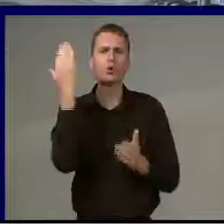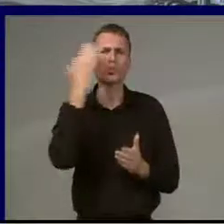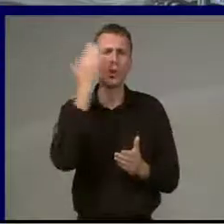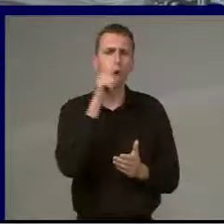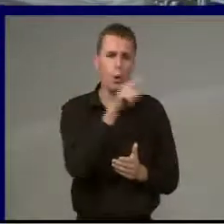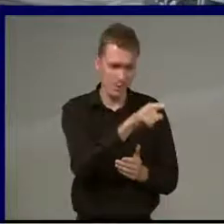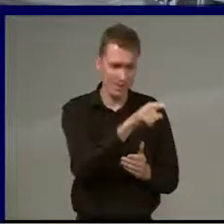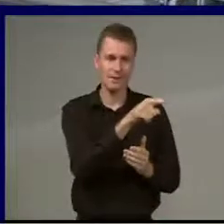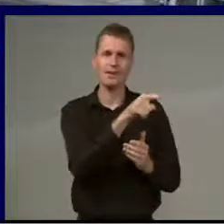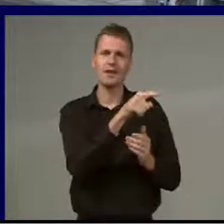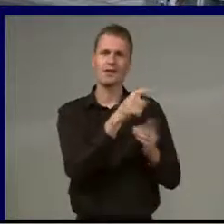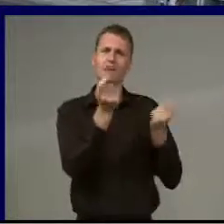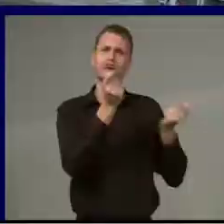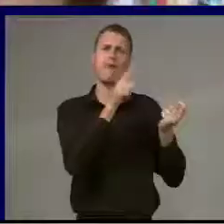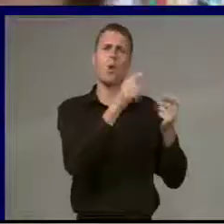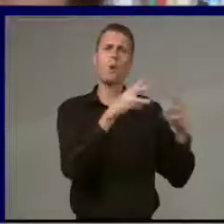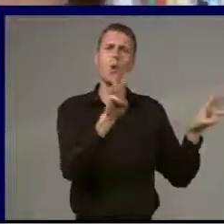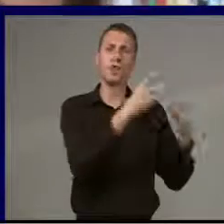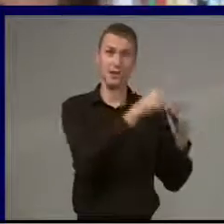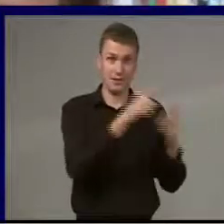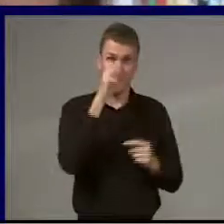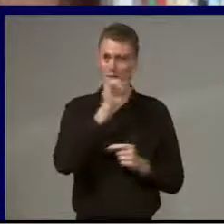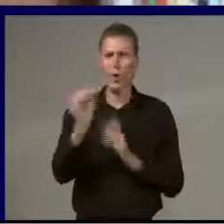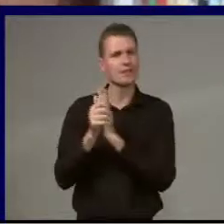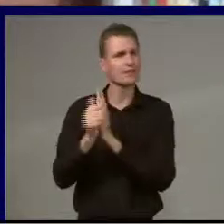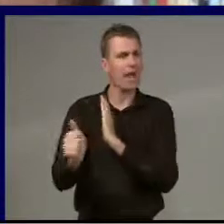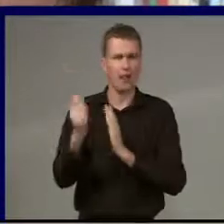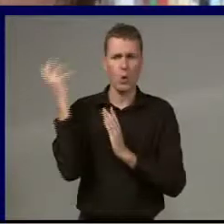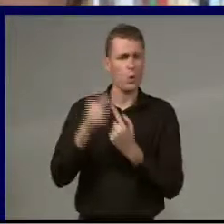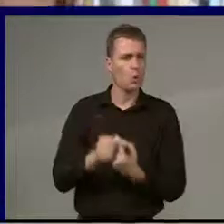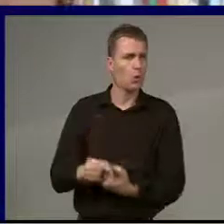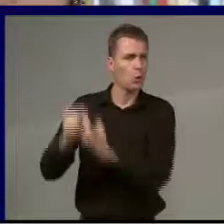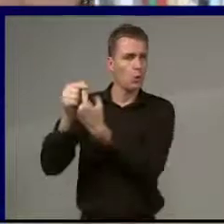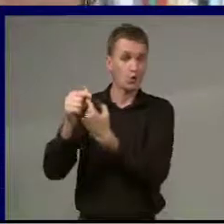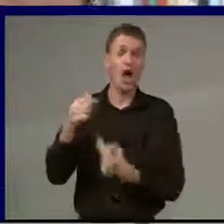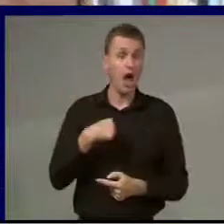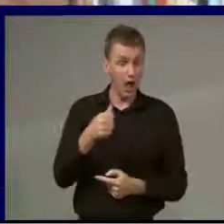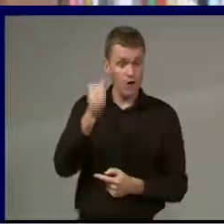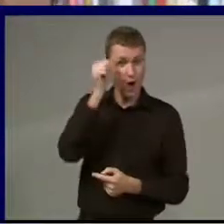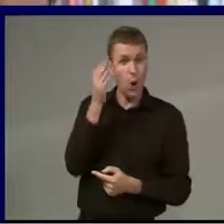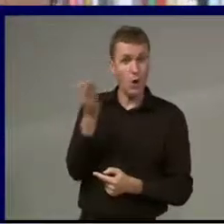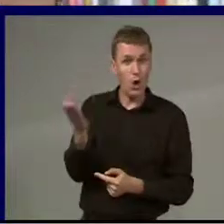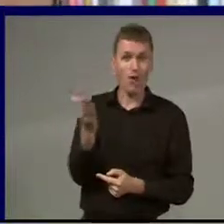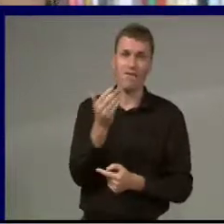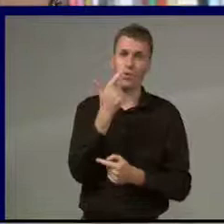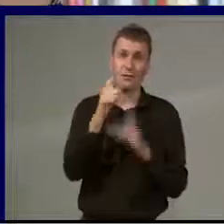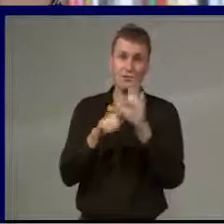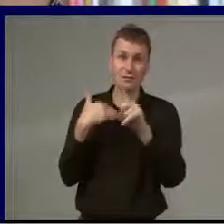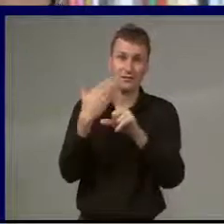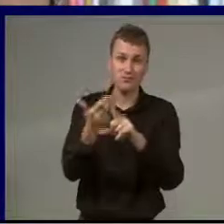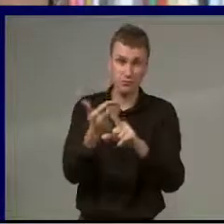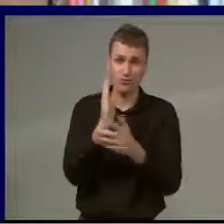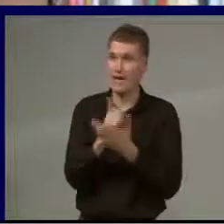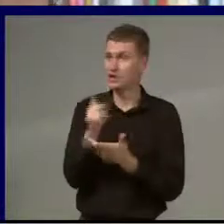believes Amy's talent is rare. I've known Amy for 7 years and she's probably one of the most gifted students that I've ever